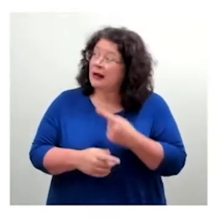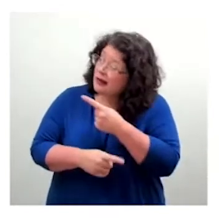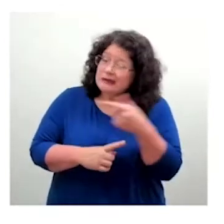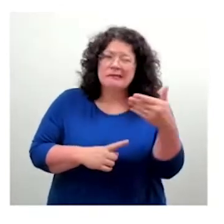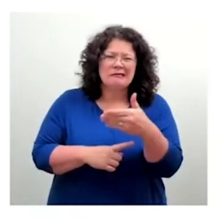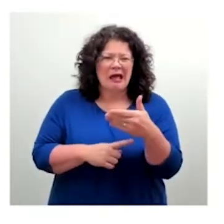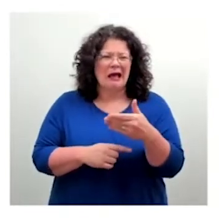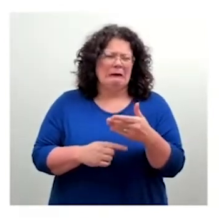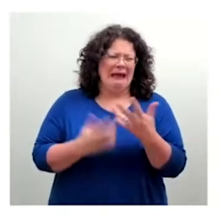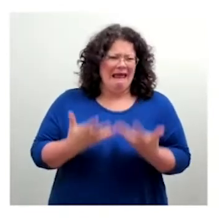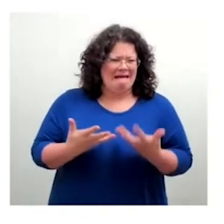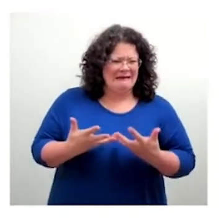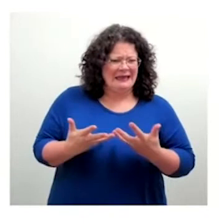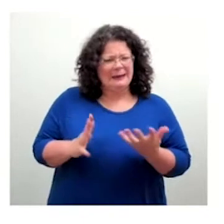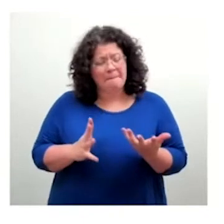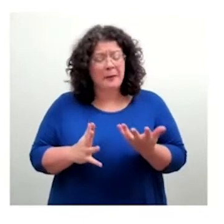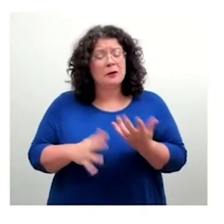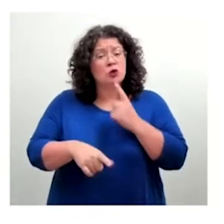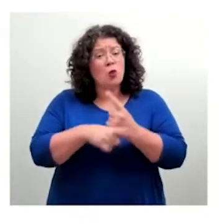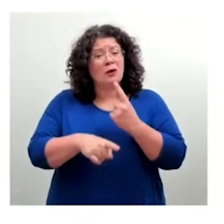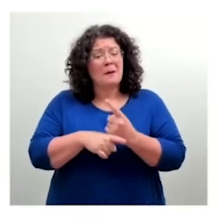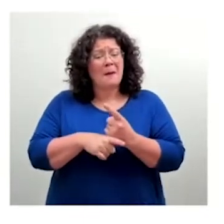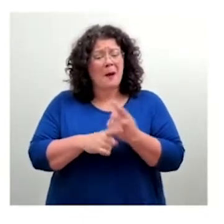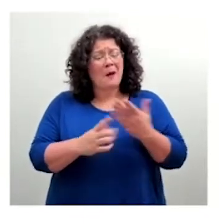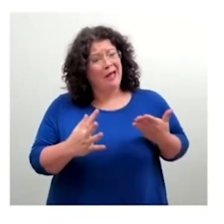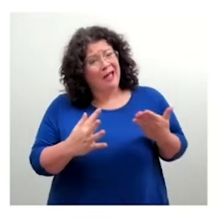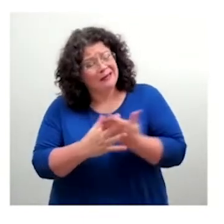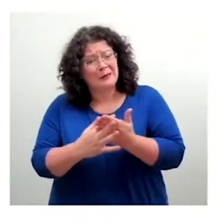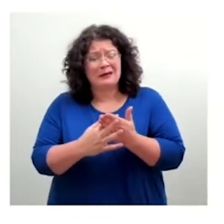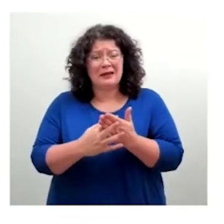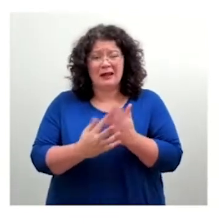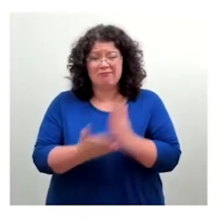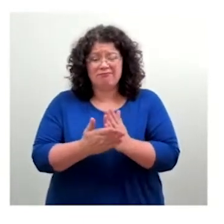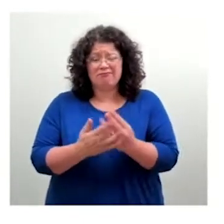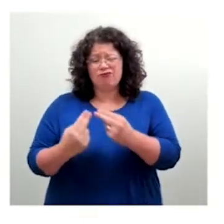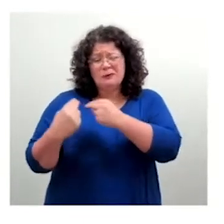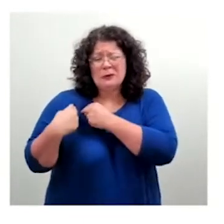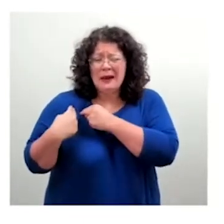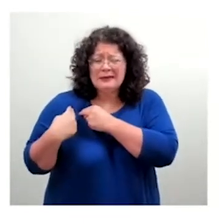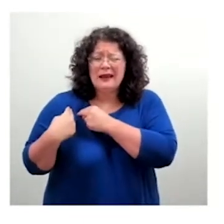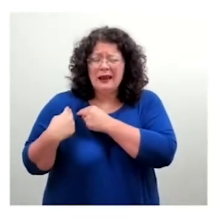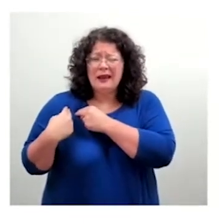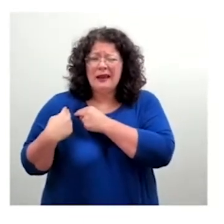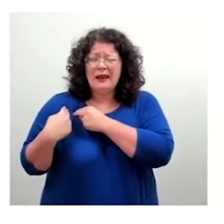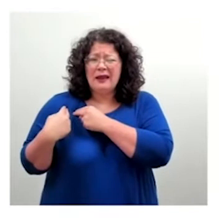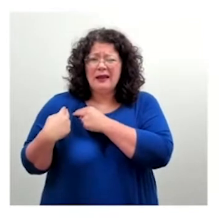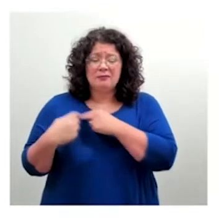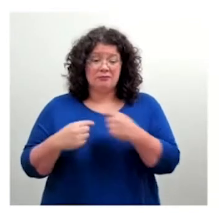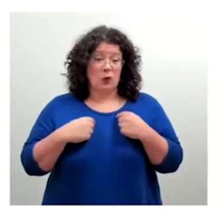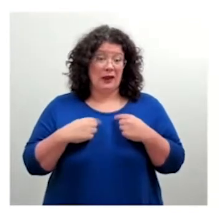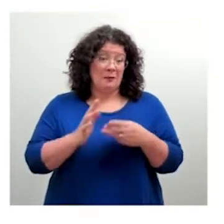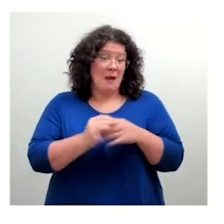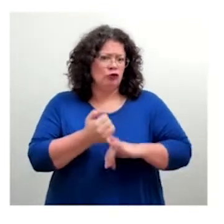certainly something within Microsoft that we take very, very seriously indeed. But equally, it's a very big